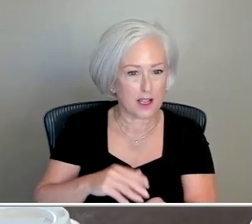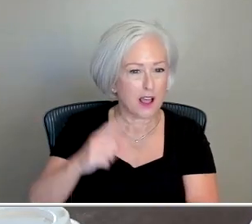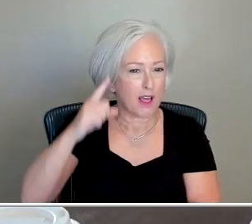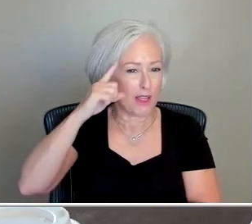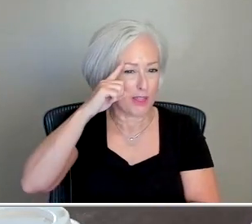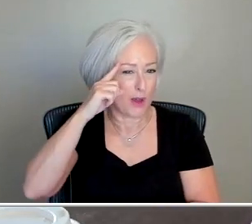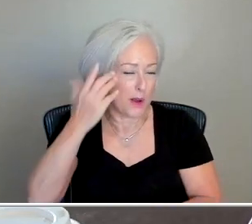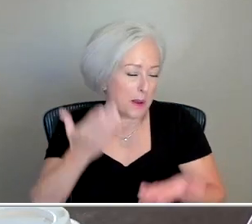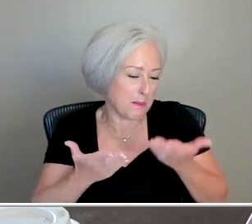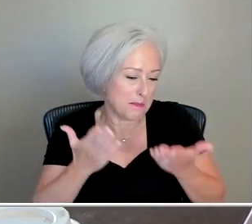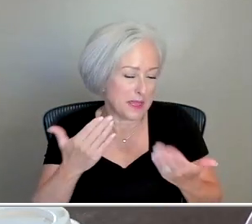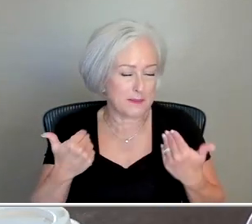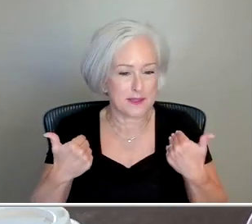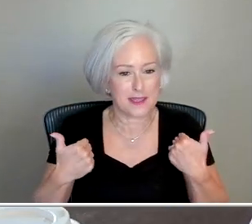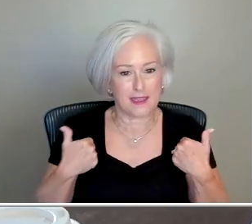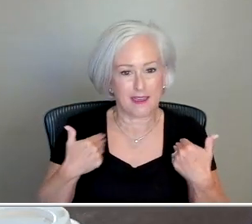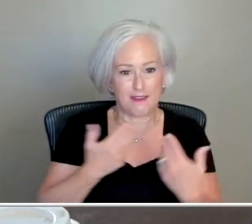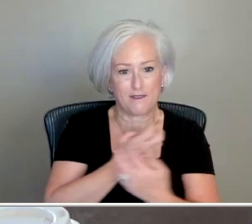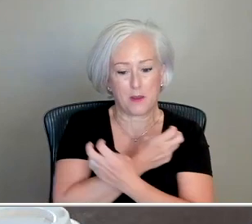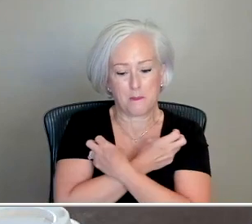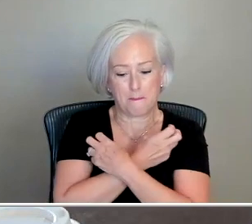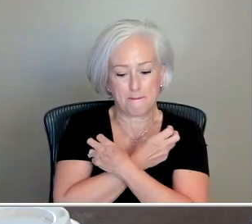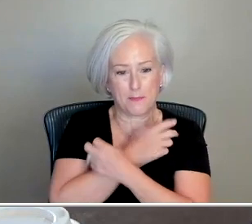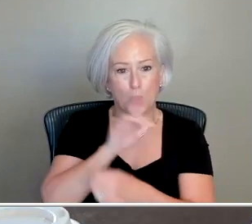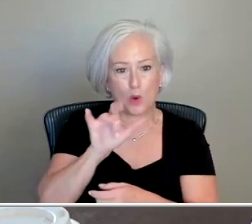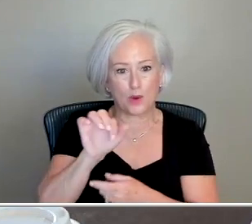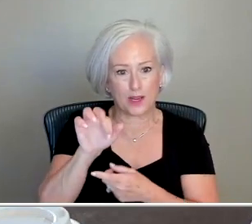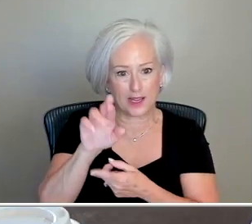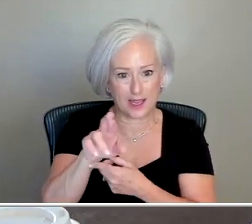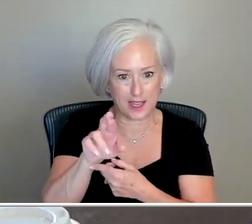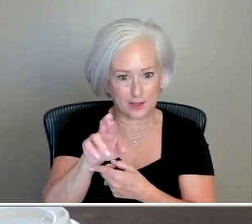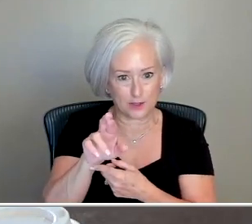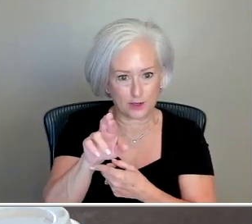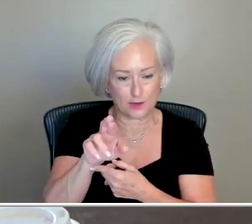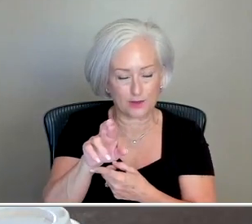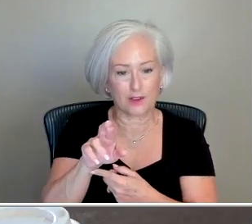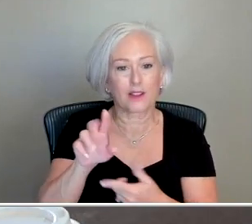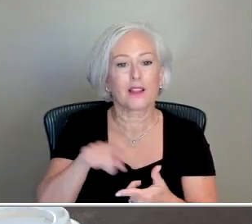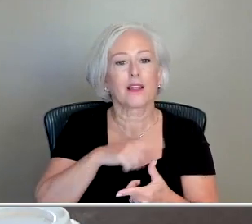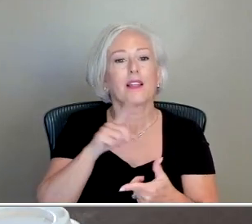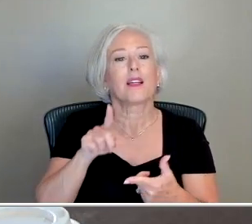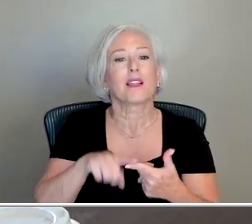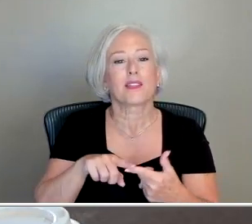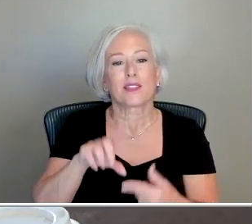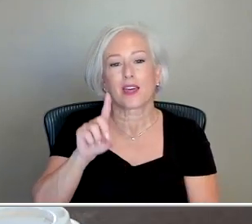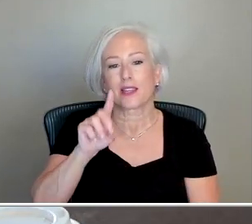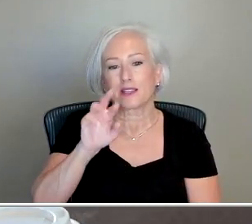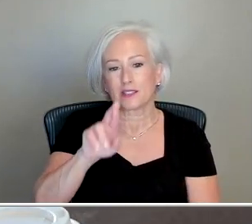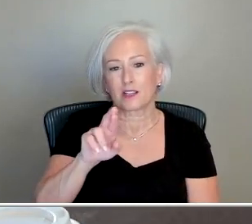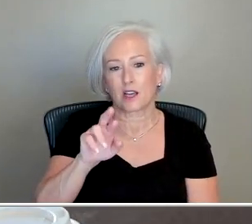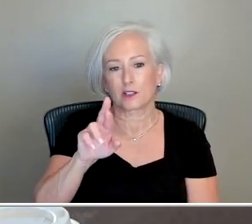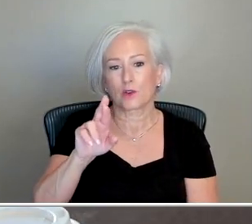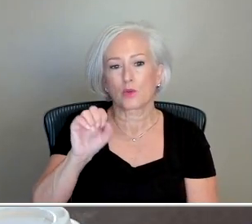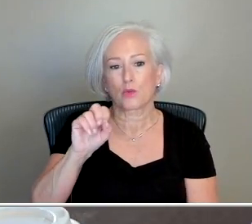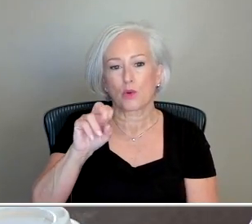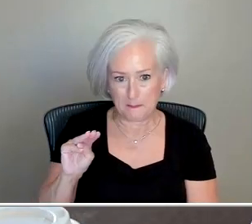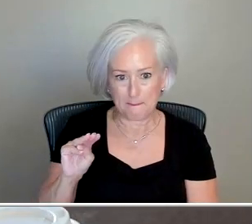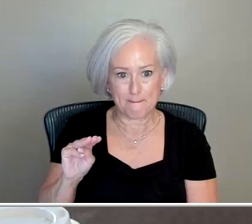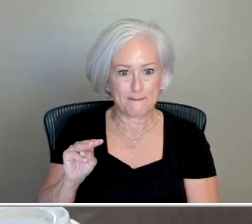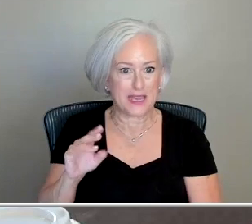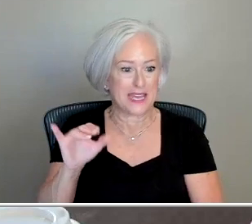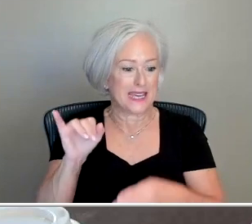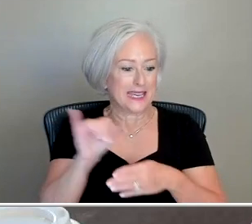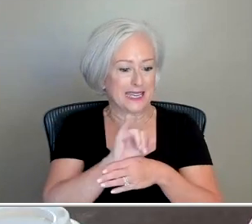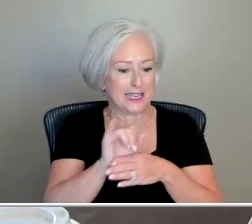possible type of bone cancer, and in walks Dr. Rosenthal. Kim Haynes, I think an intern, 3 people. I've never had 3 people